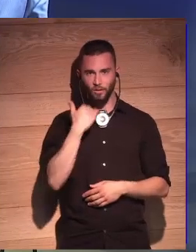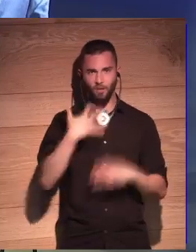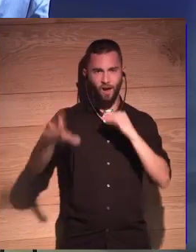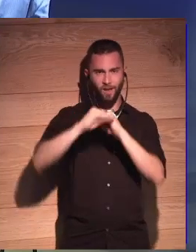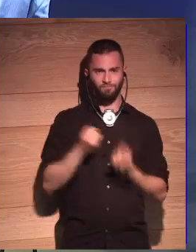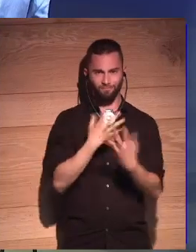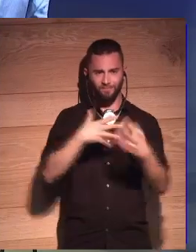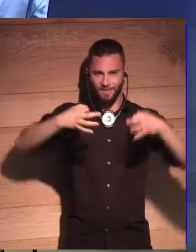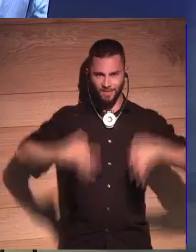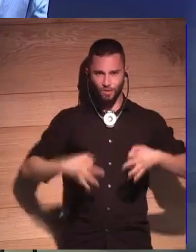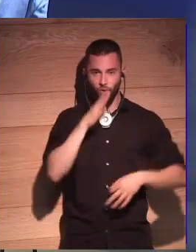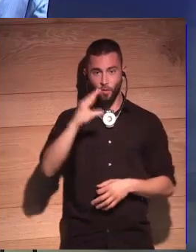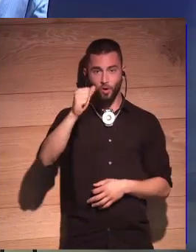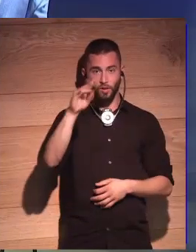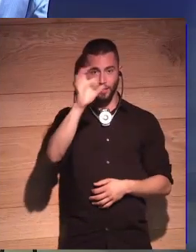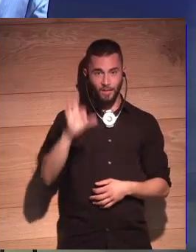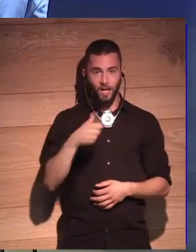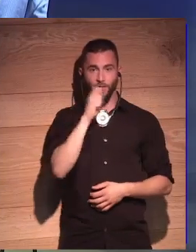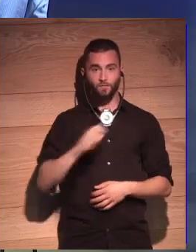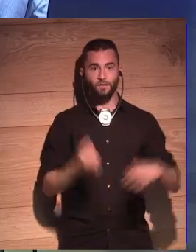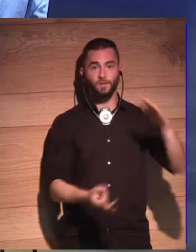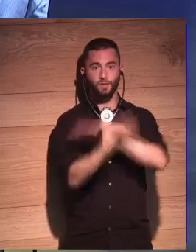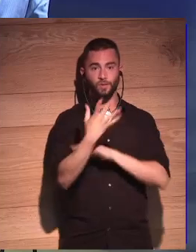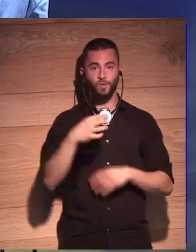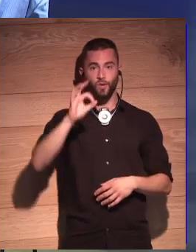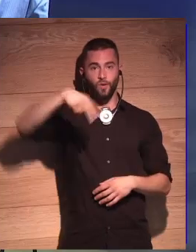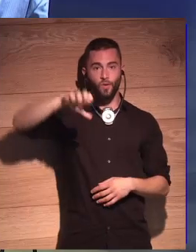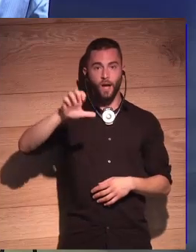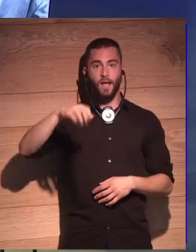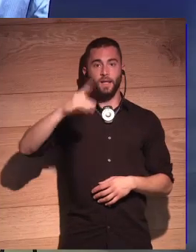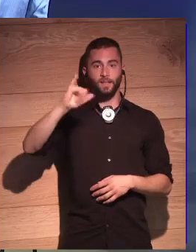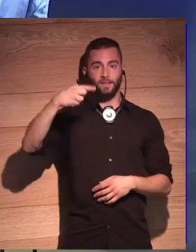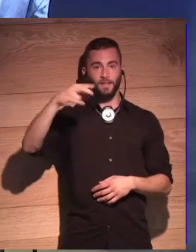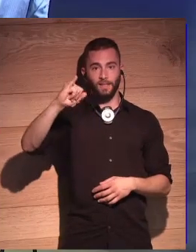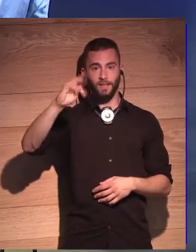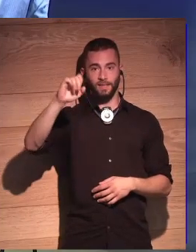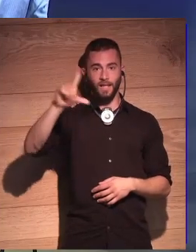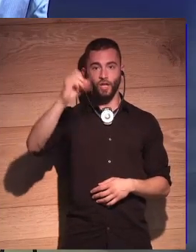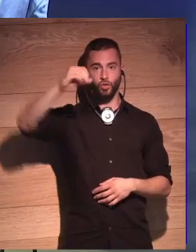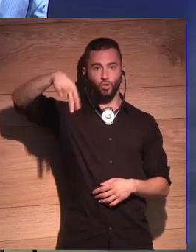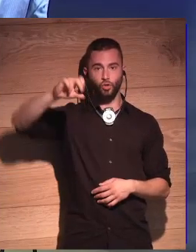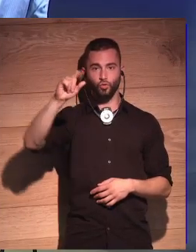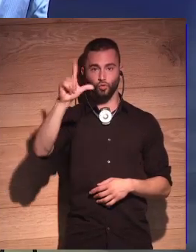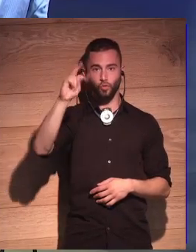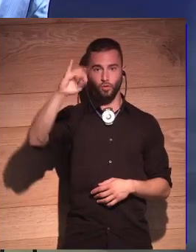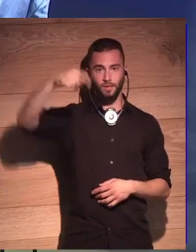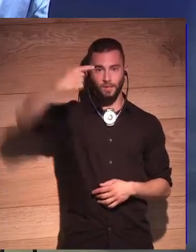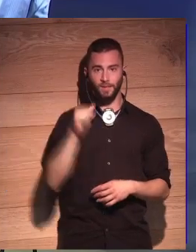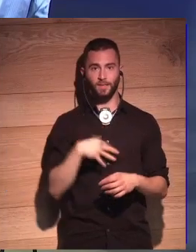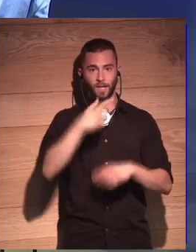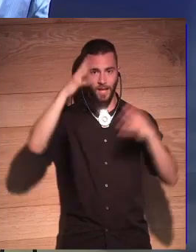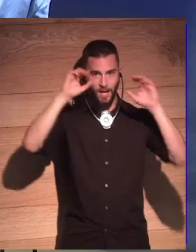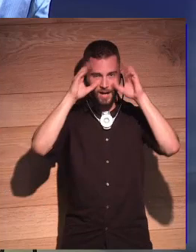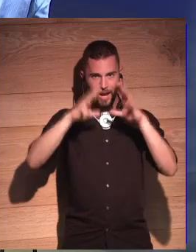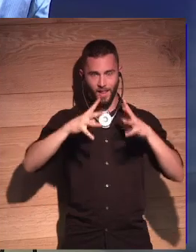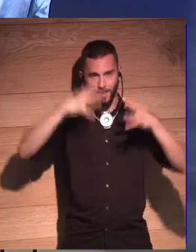lot to offer regarding this. Carlos is not only the founder and CEO of One Digital Consulting, but he's also the